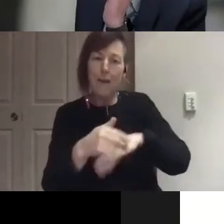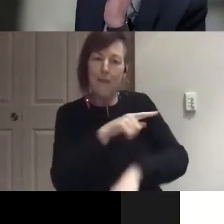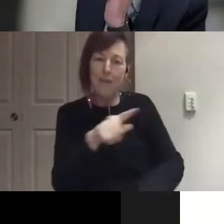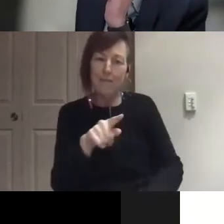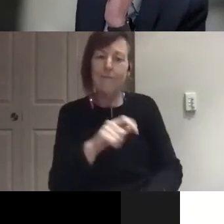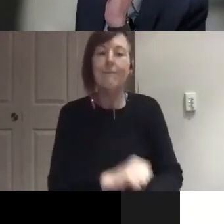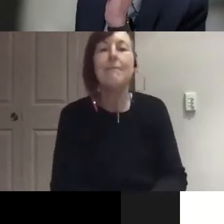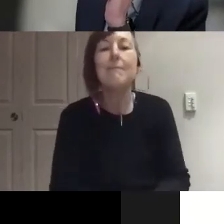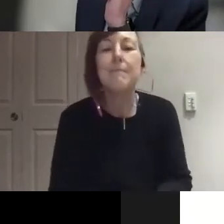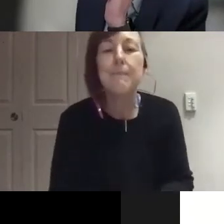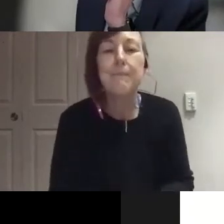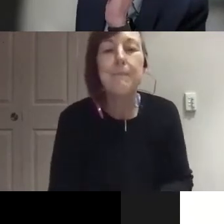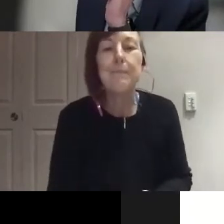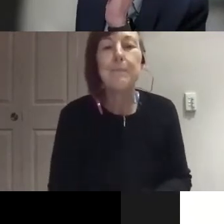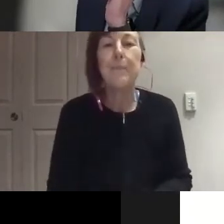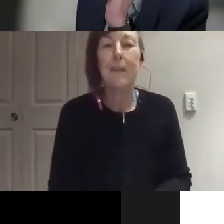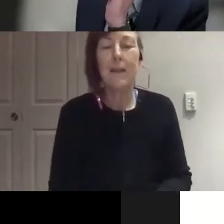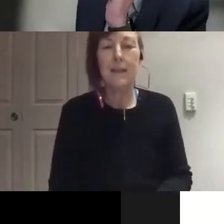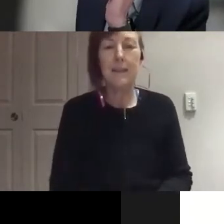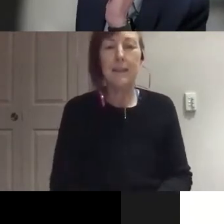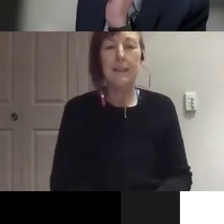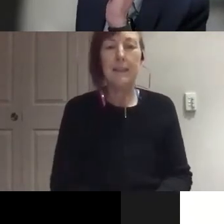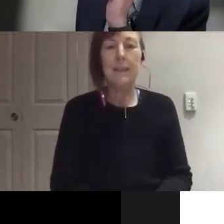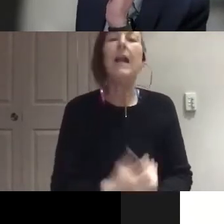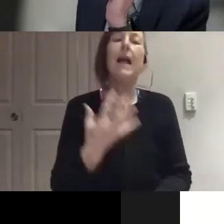got two big pushes being led